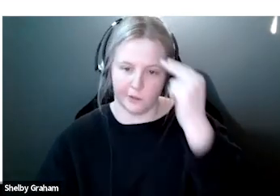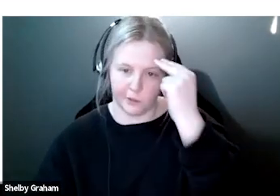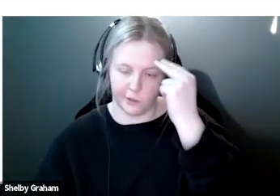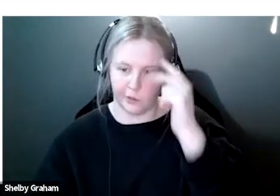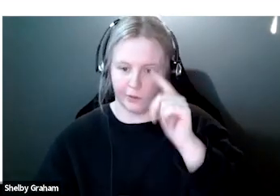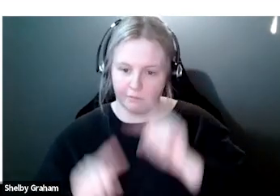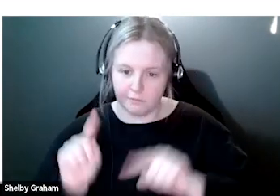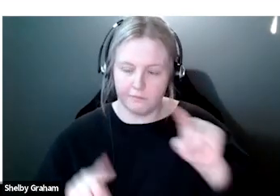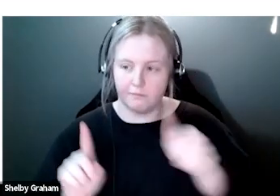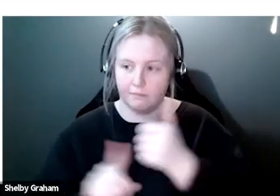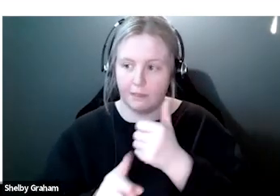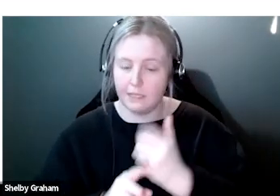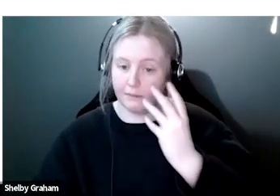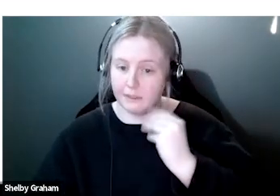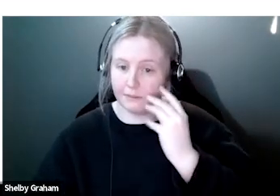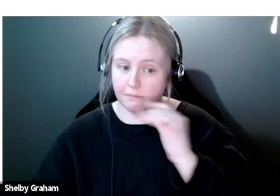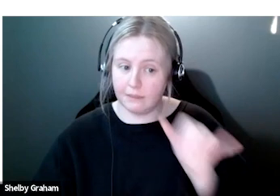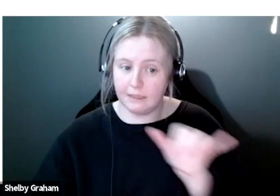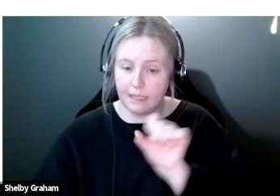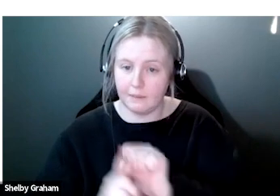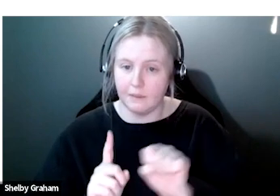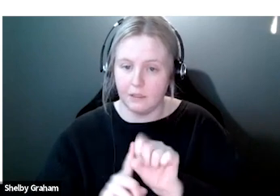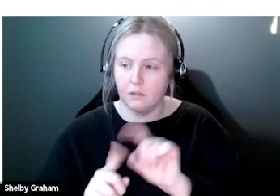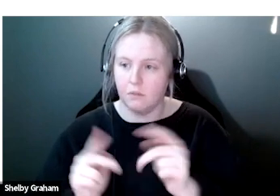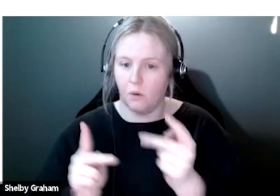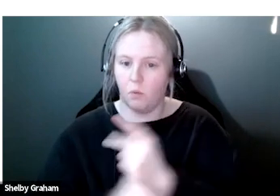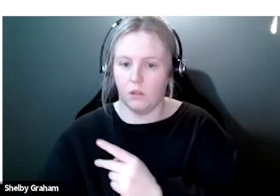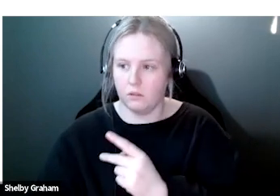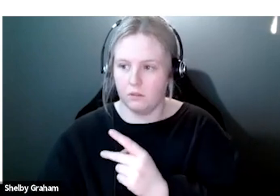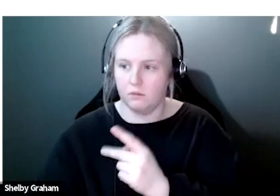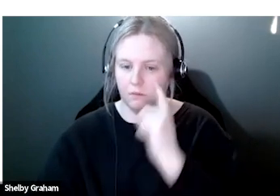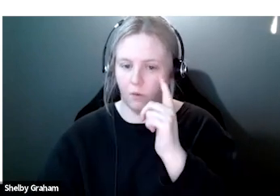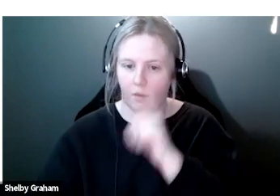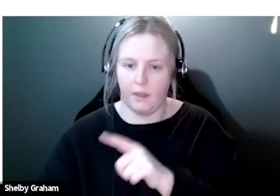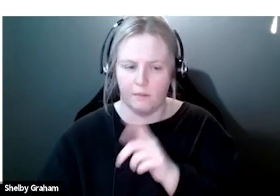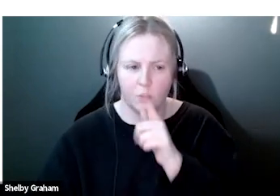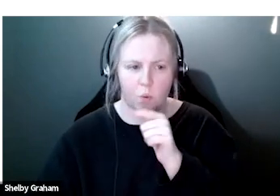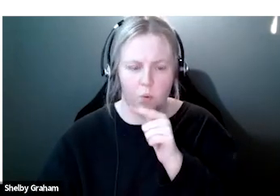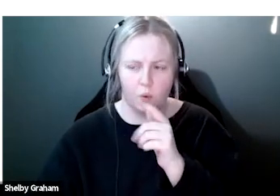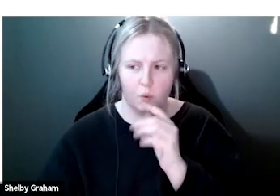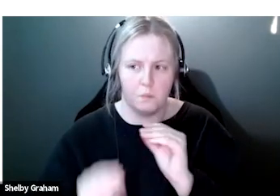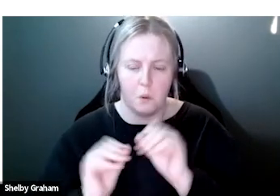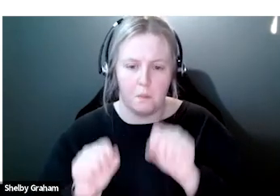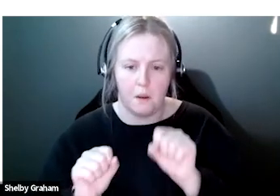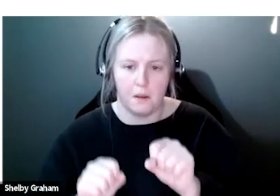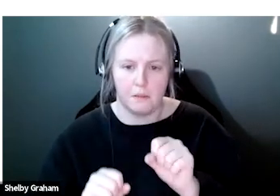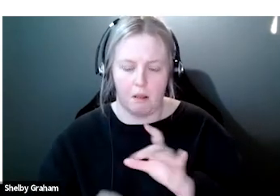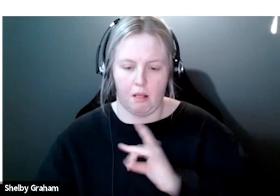exact situation. Who's more likely to be traumatized? So I want to plant the seed about, no matter whether it's day 1 or